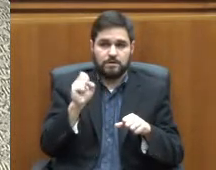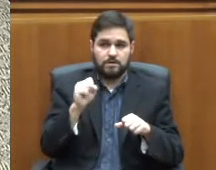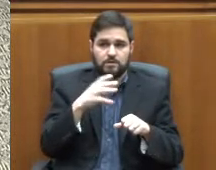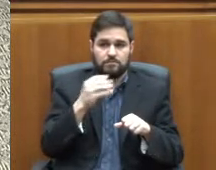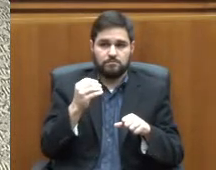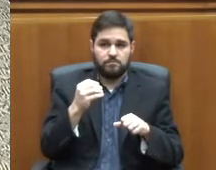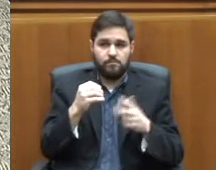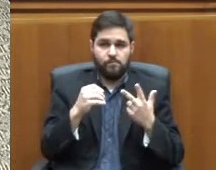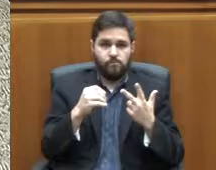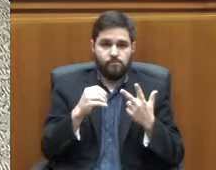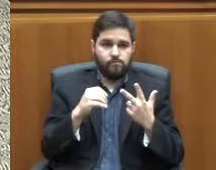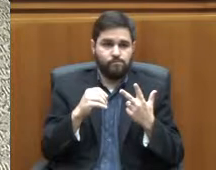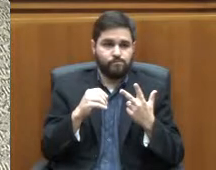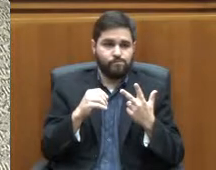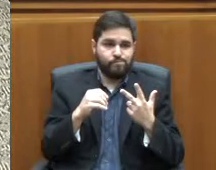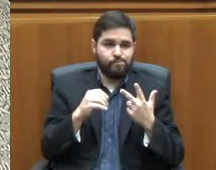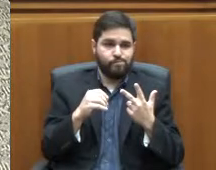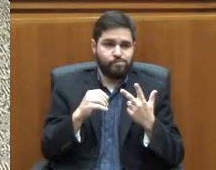and 3